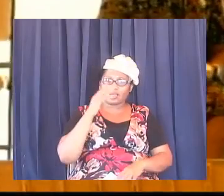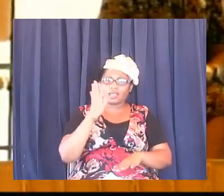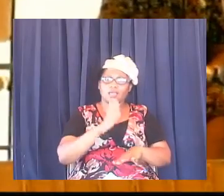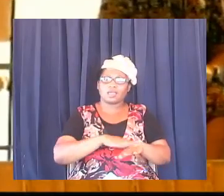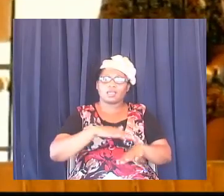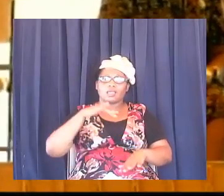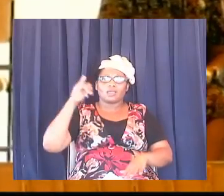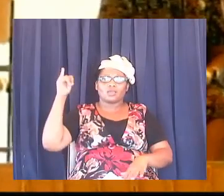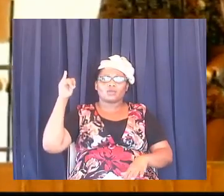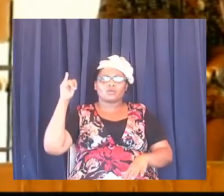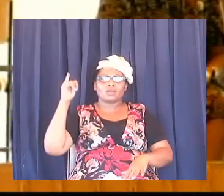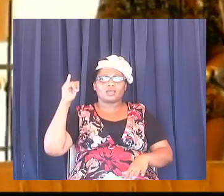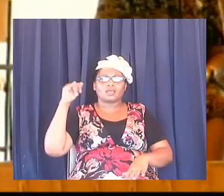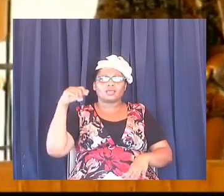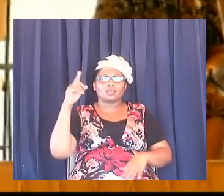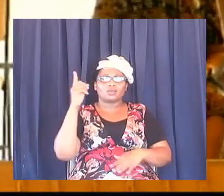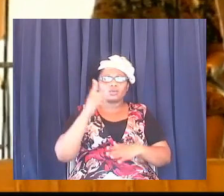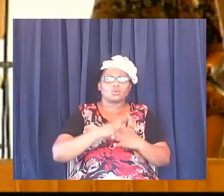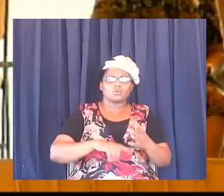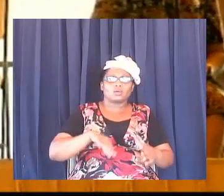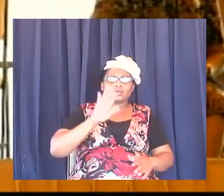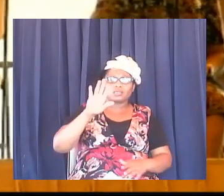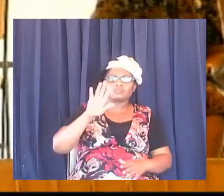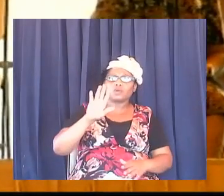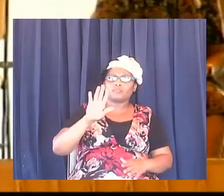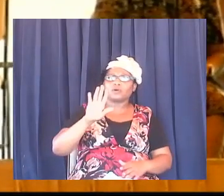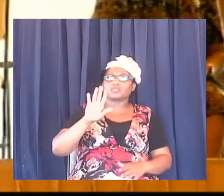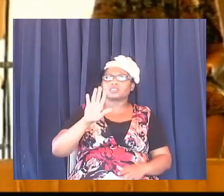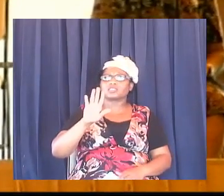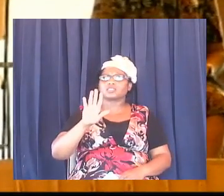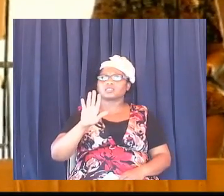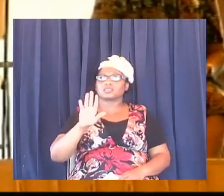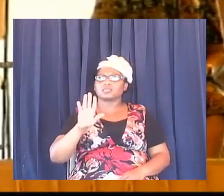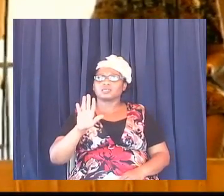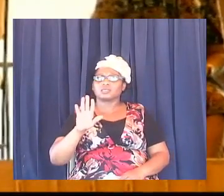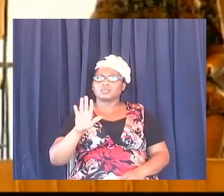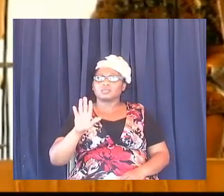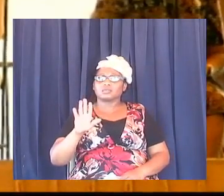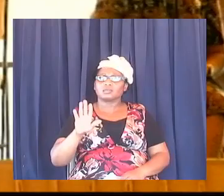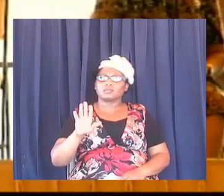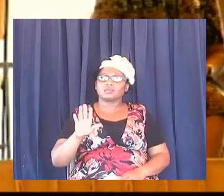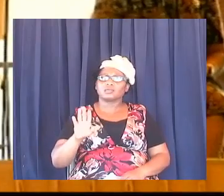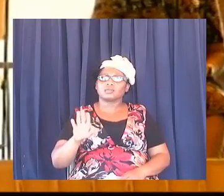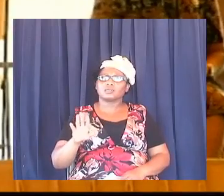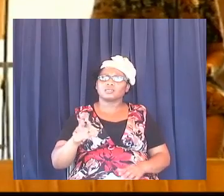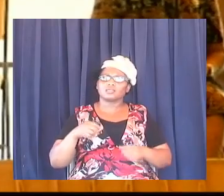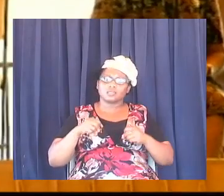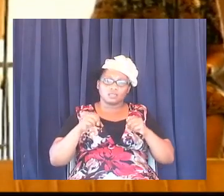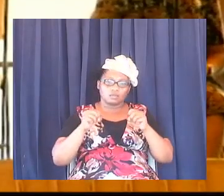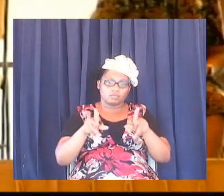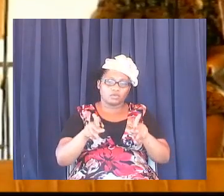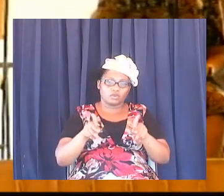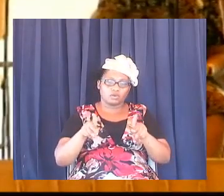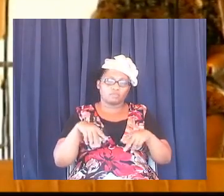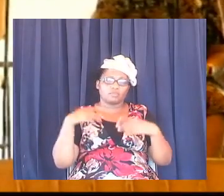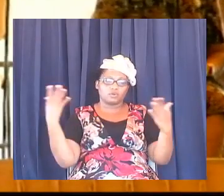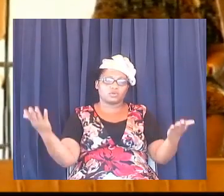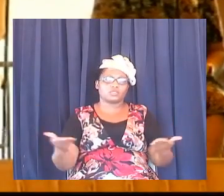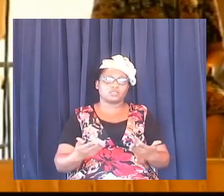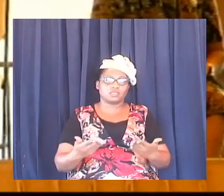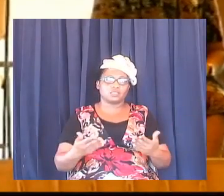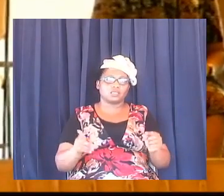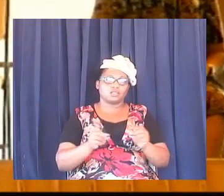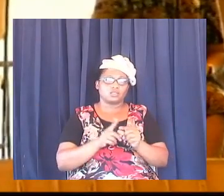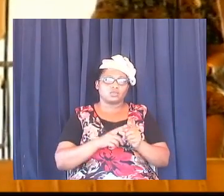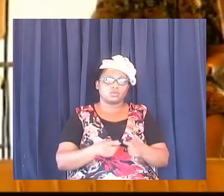Hallelujah. What's your purpose here today? What's your purpose, brethren? The word went forth from